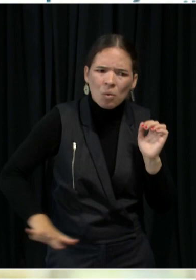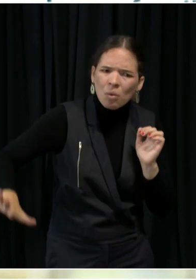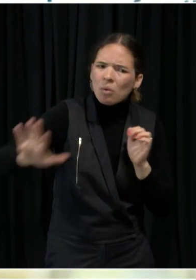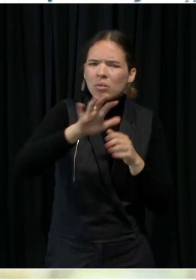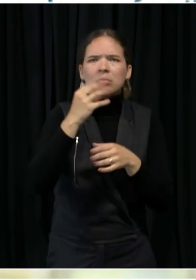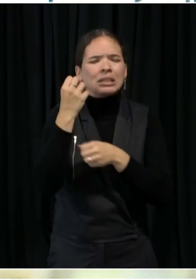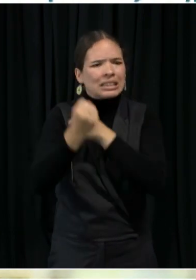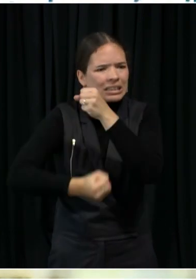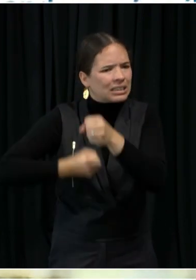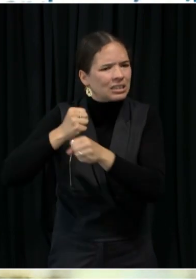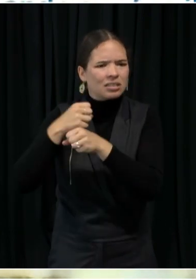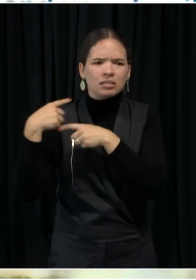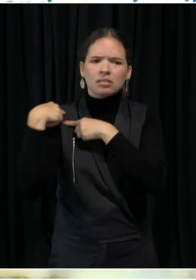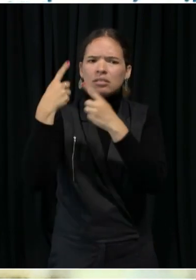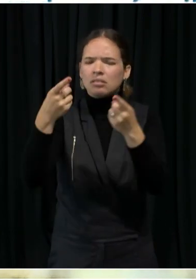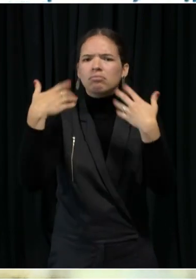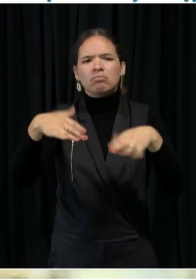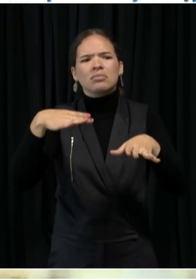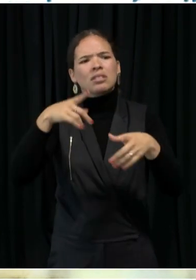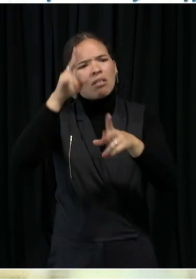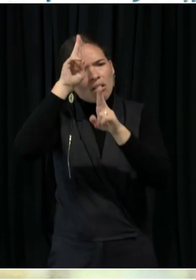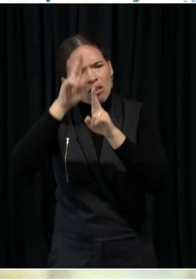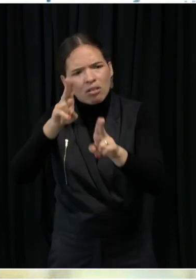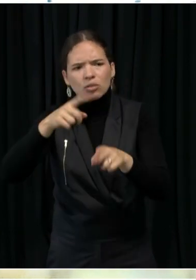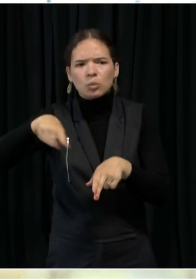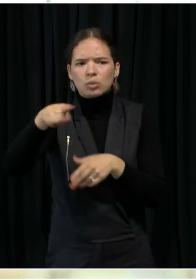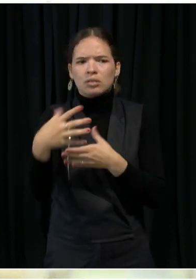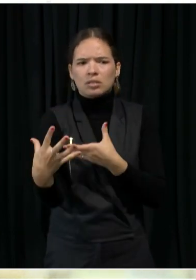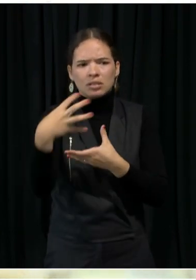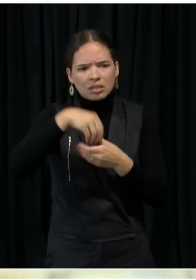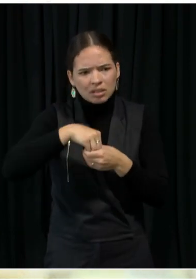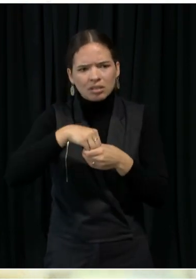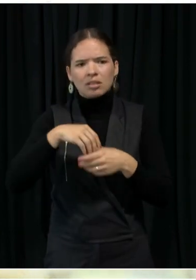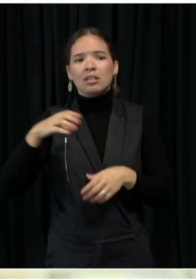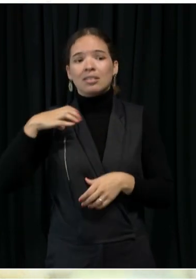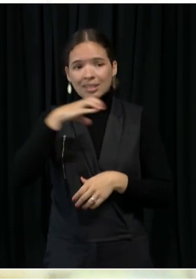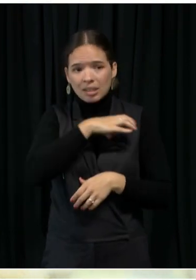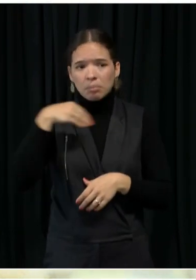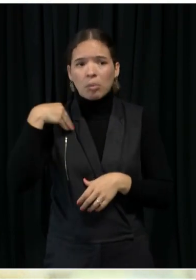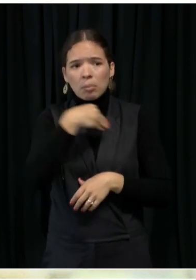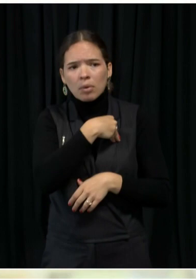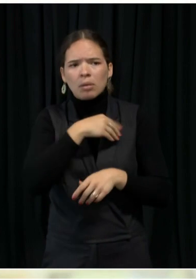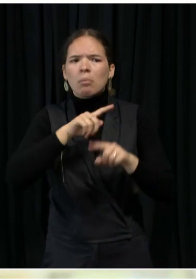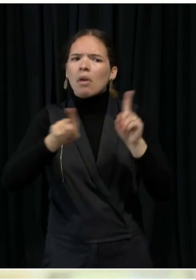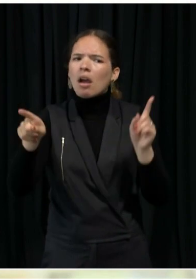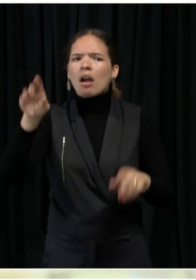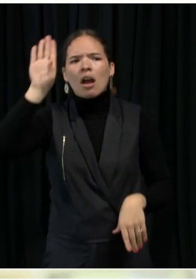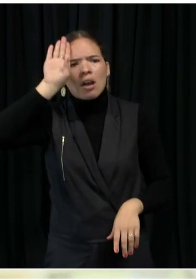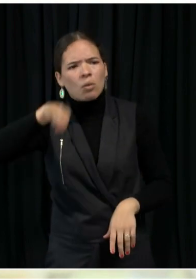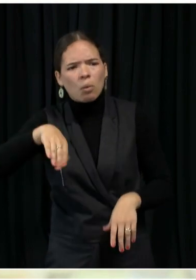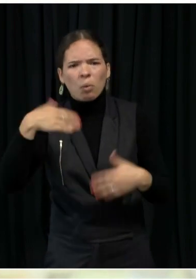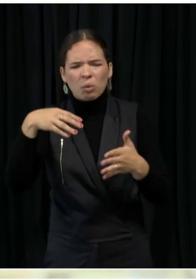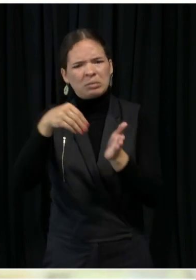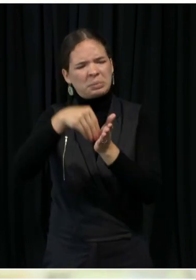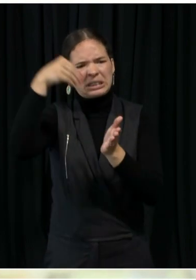honored to join you all today as the council member here today, but know that sometimes in life there are those who plow and those who reap, and we are